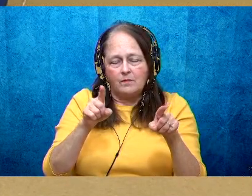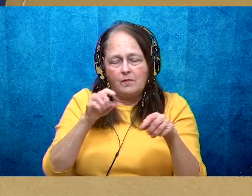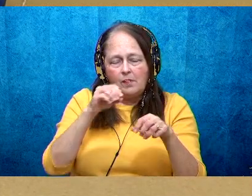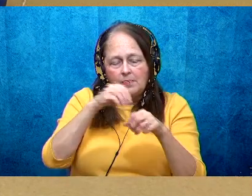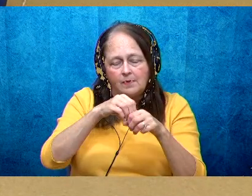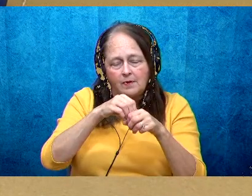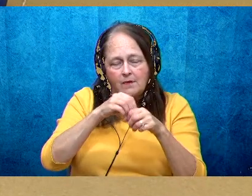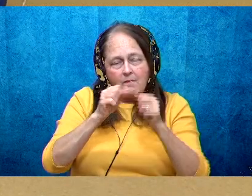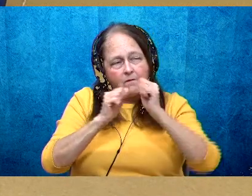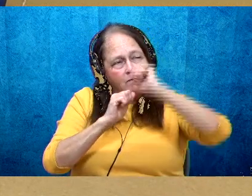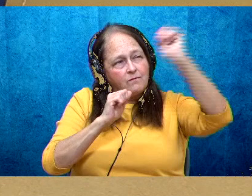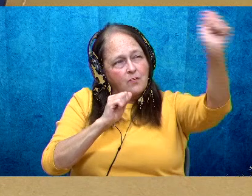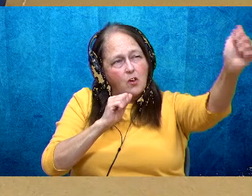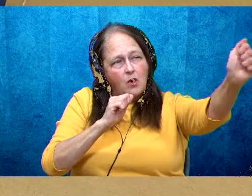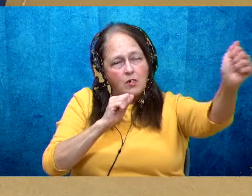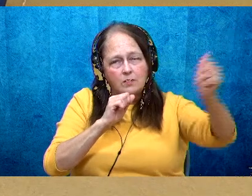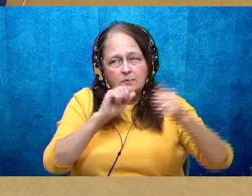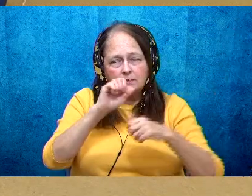space,